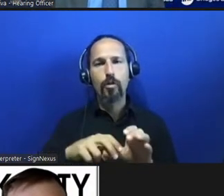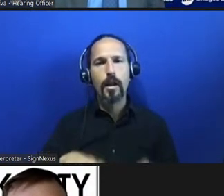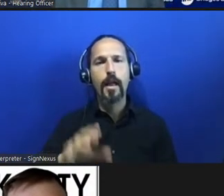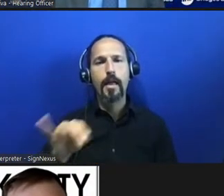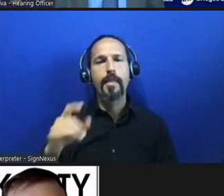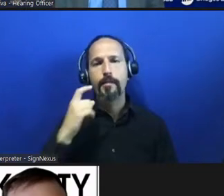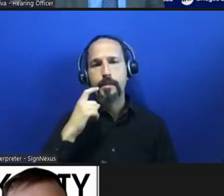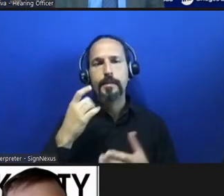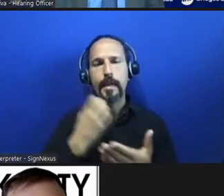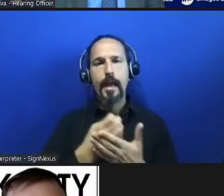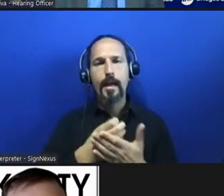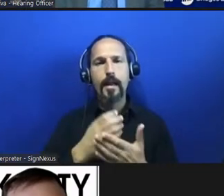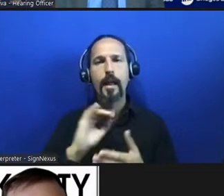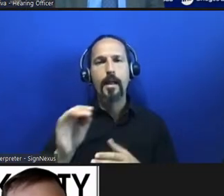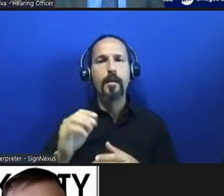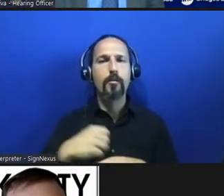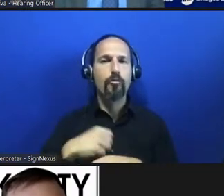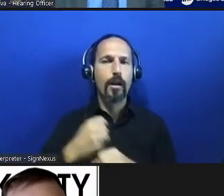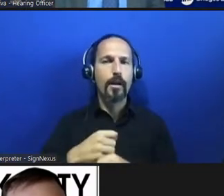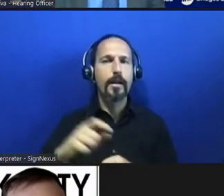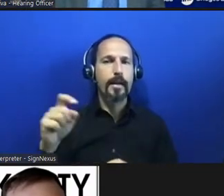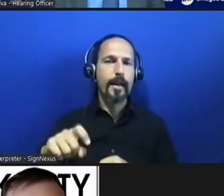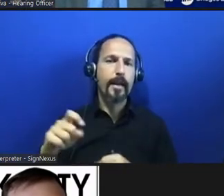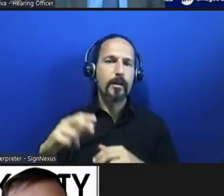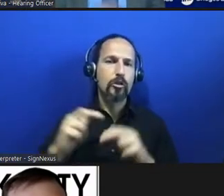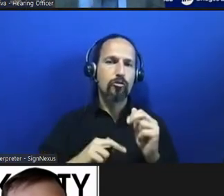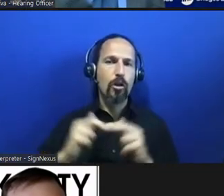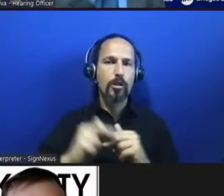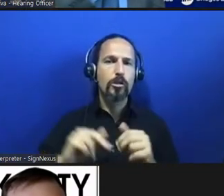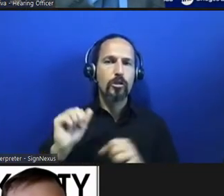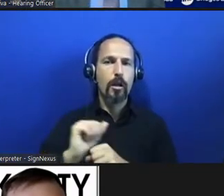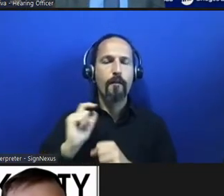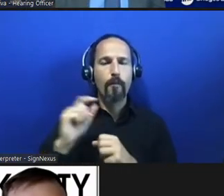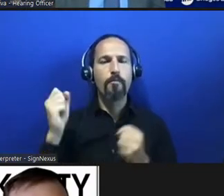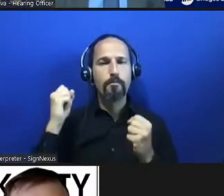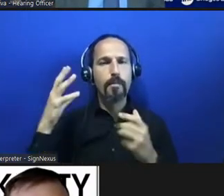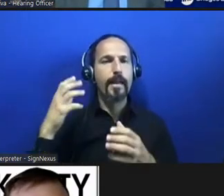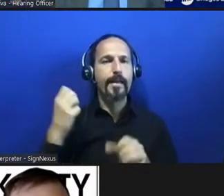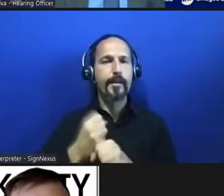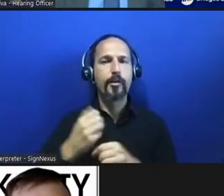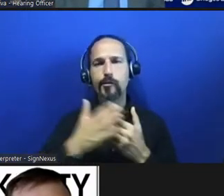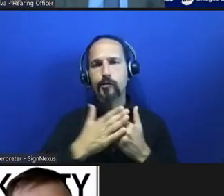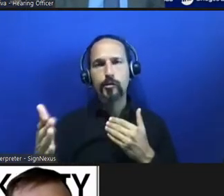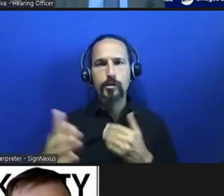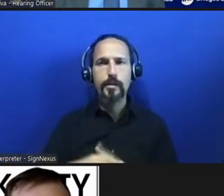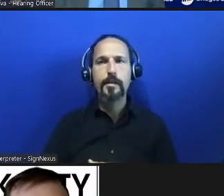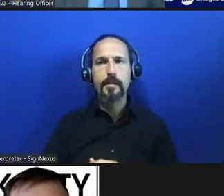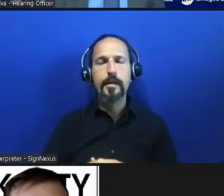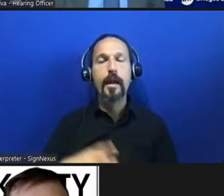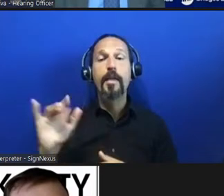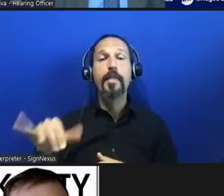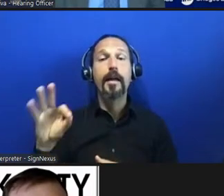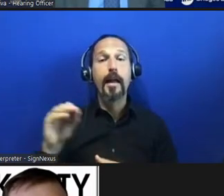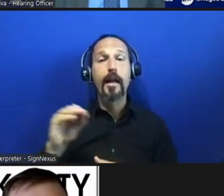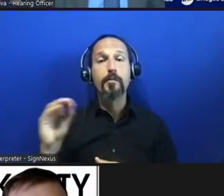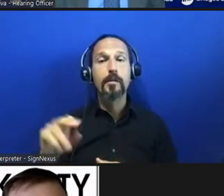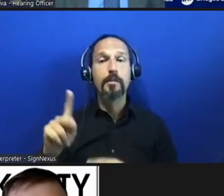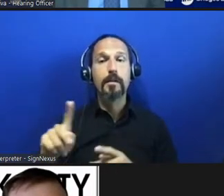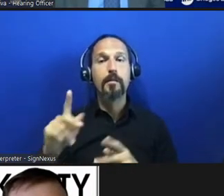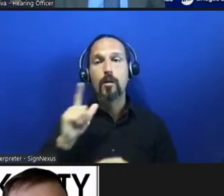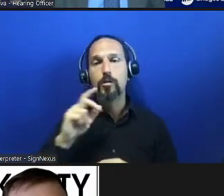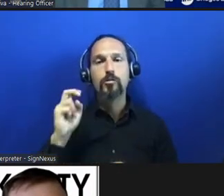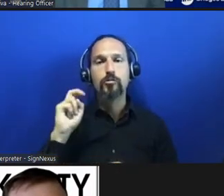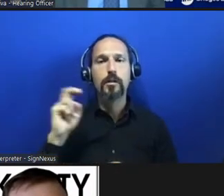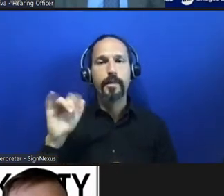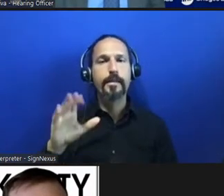economy including creating much needed construction jobs for decades to come more than 90 percent of people who travel into